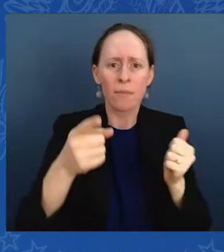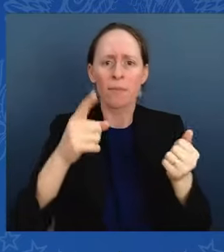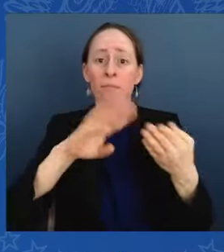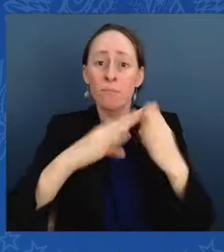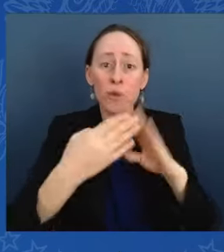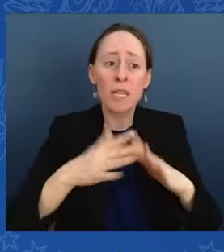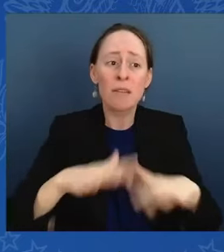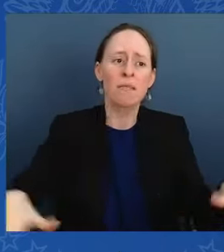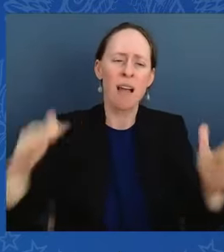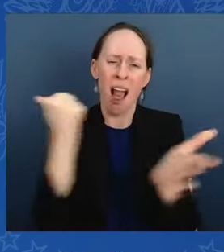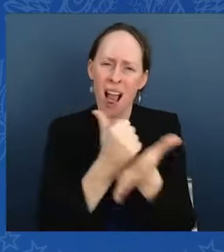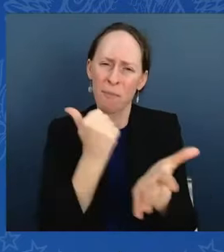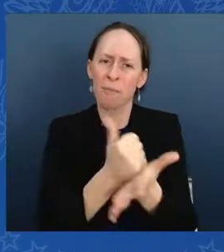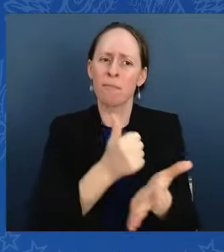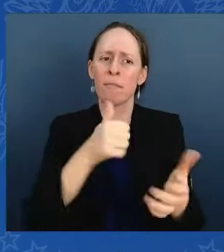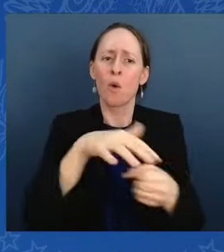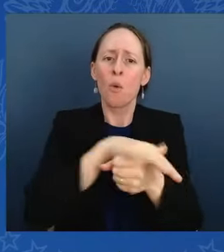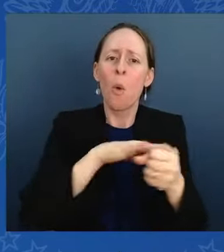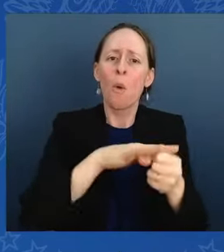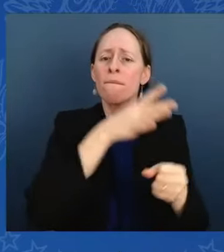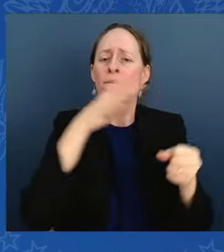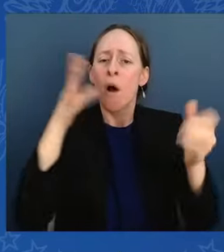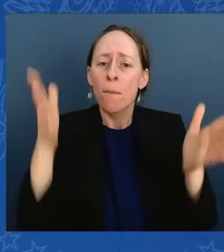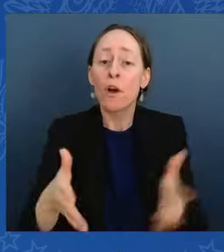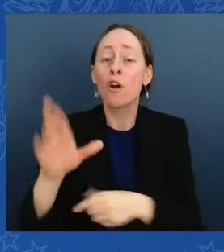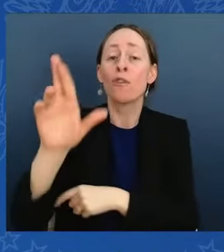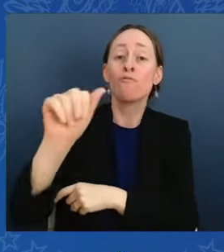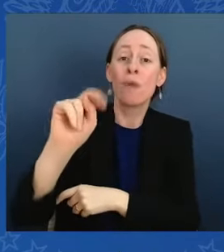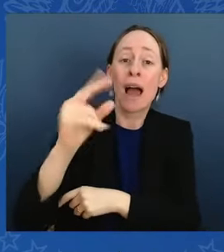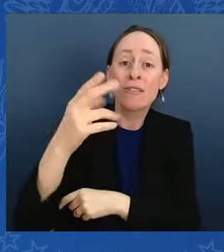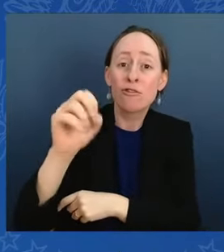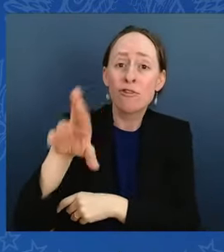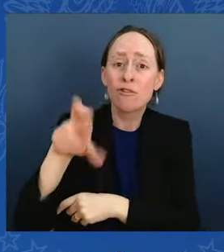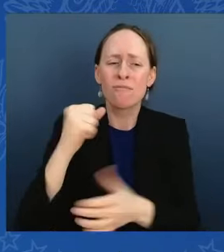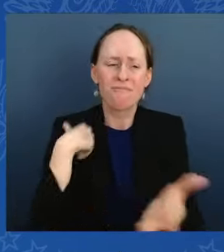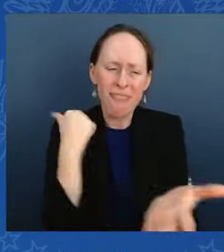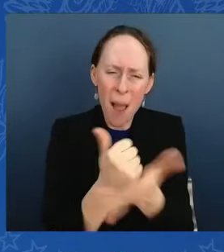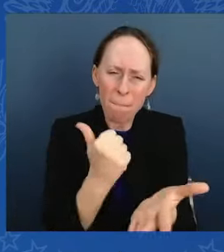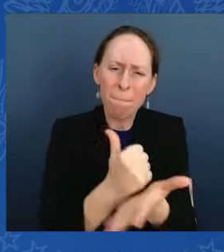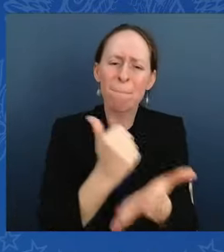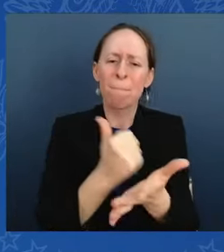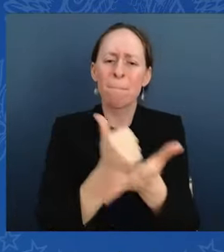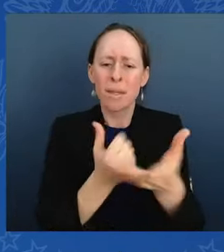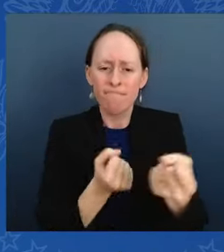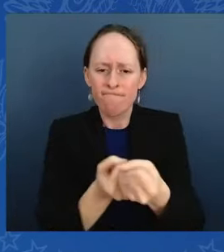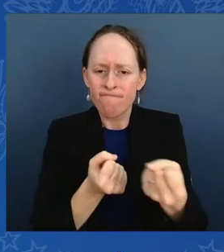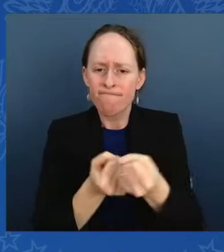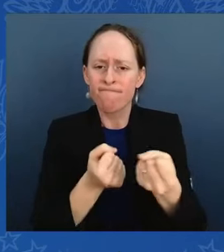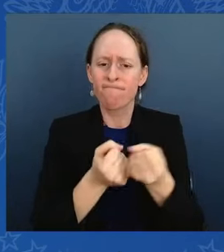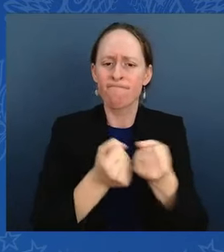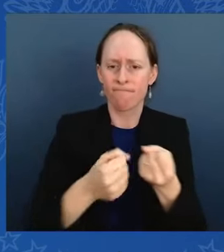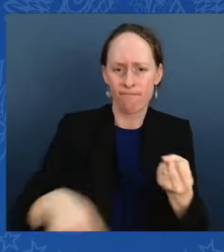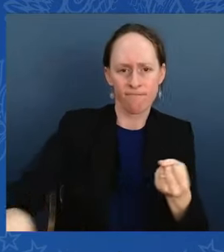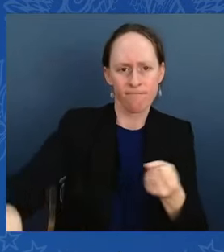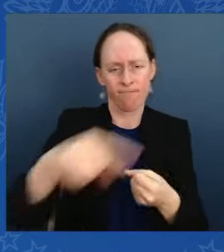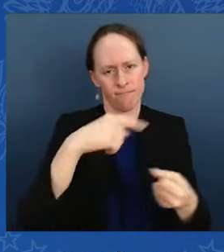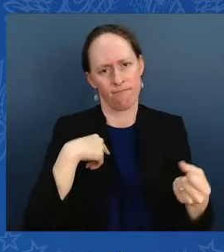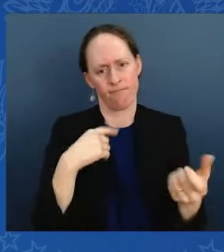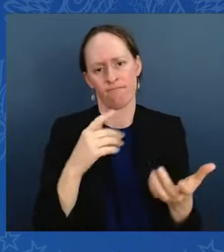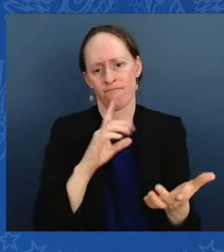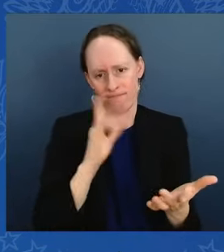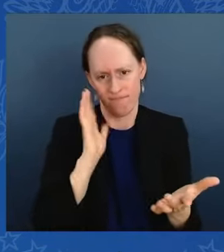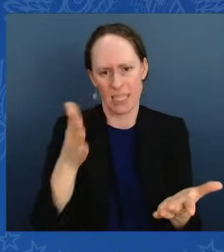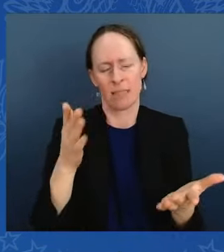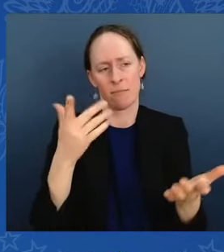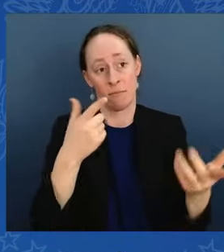owners affected by these storms. We are your partners in this effort. In addition to the fundamentals that farmers use